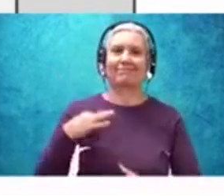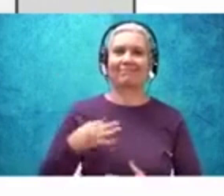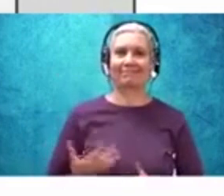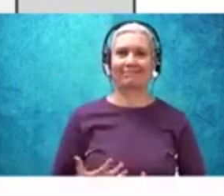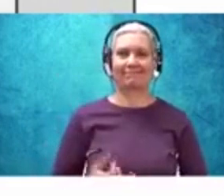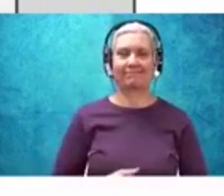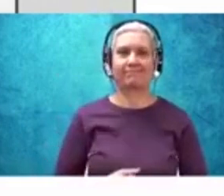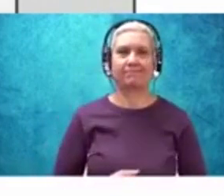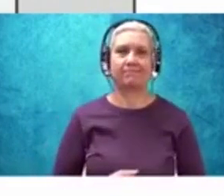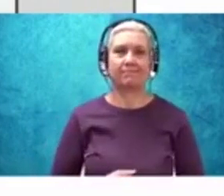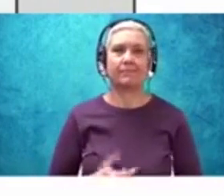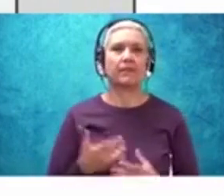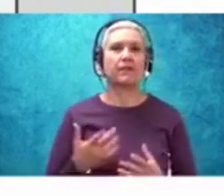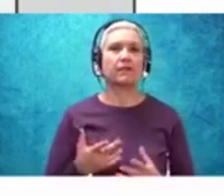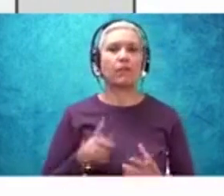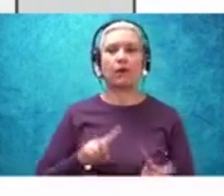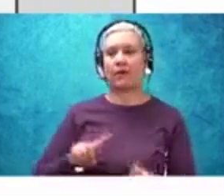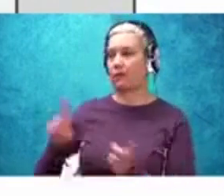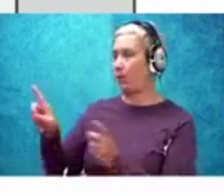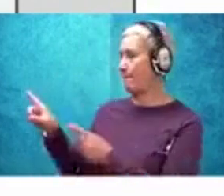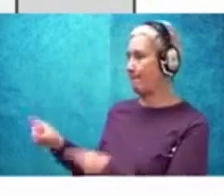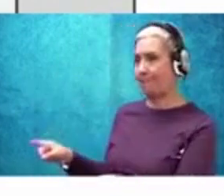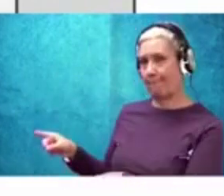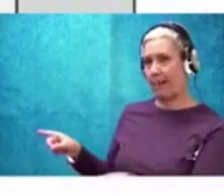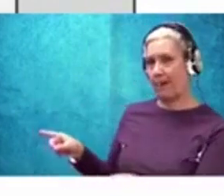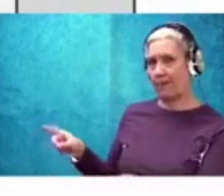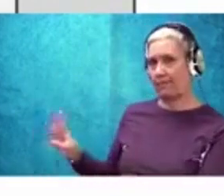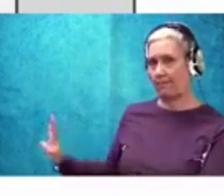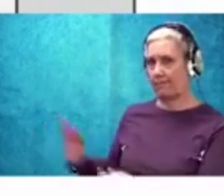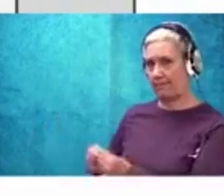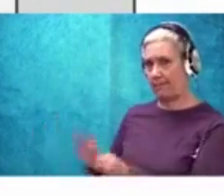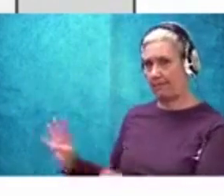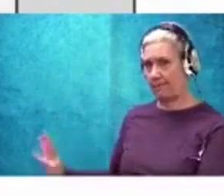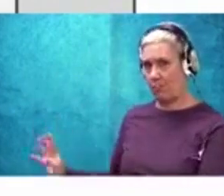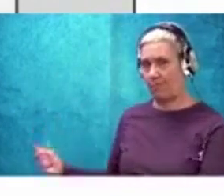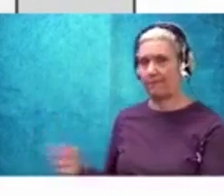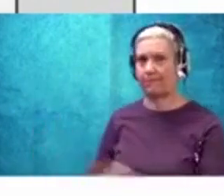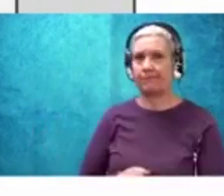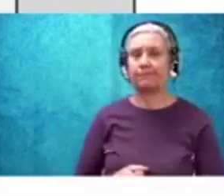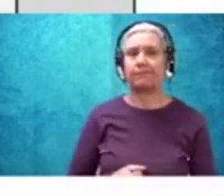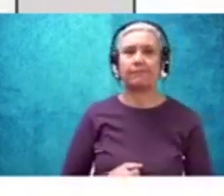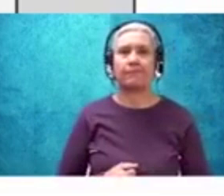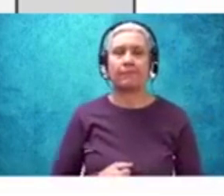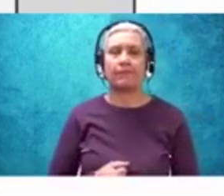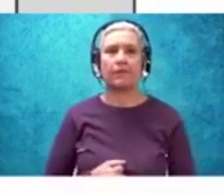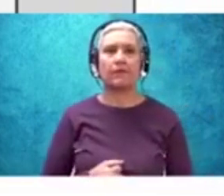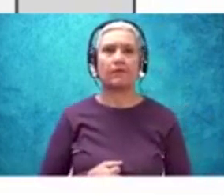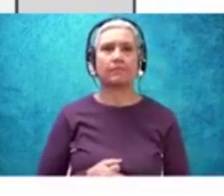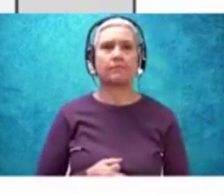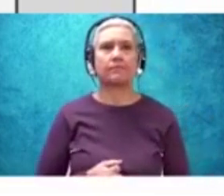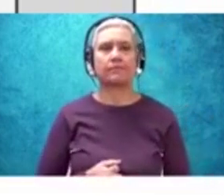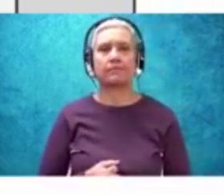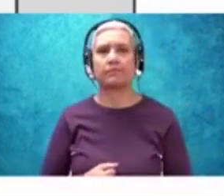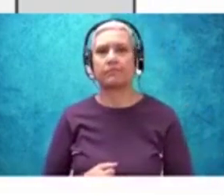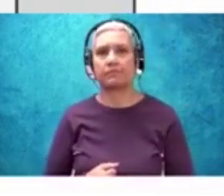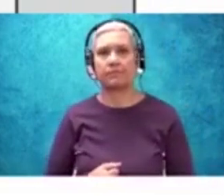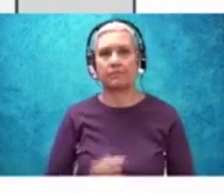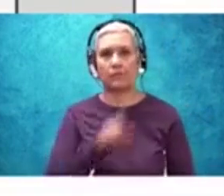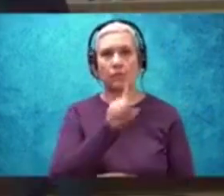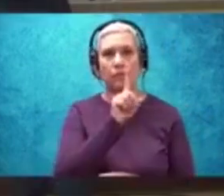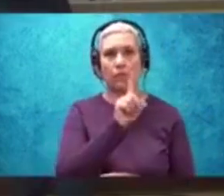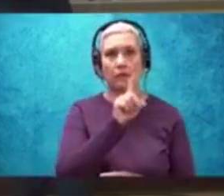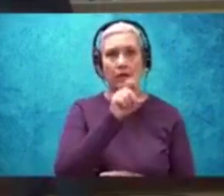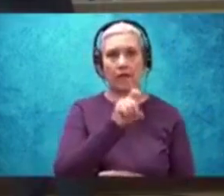original problem that we could not solve. So in this particular case, we're looking at 1x